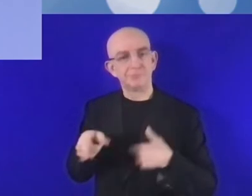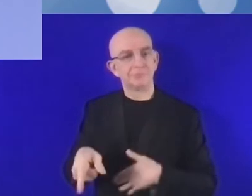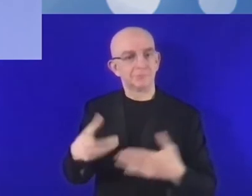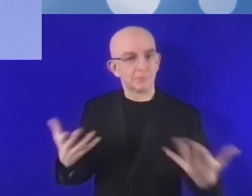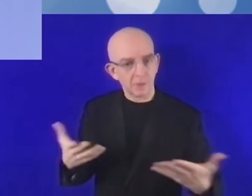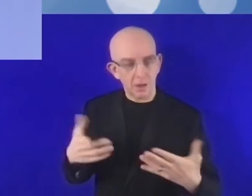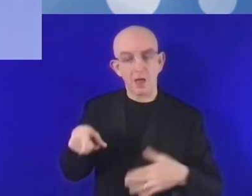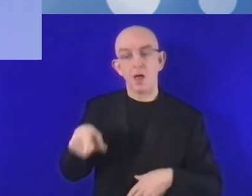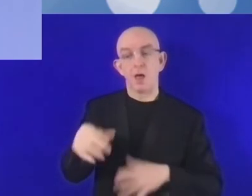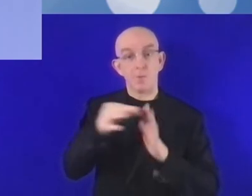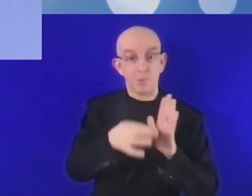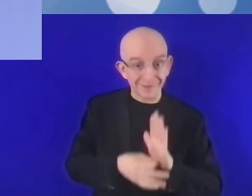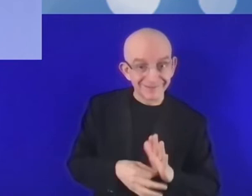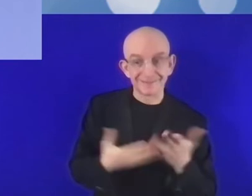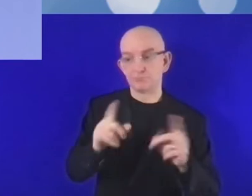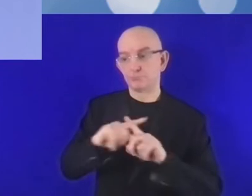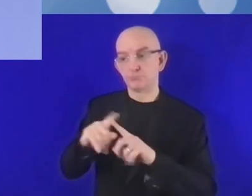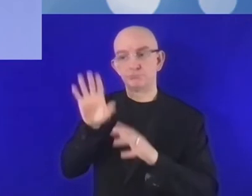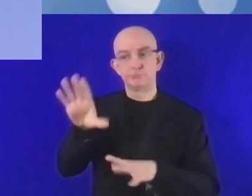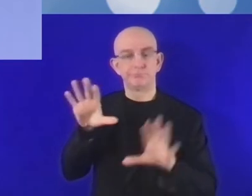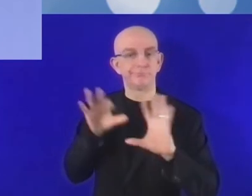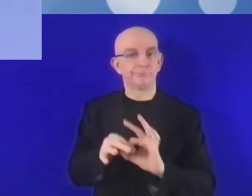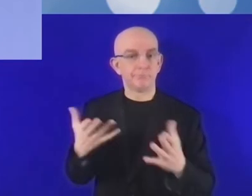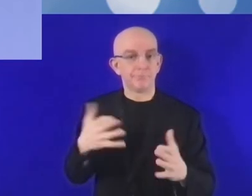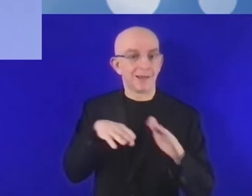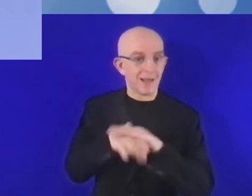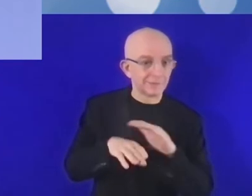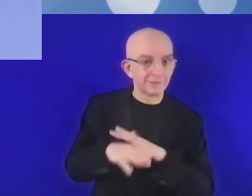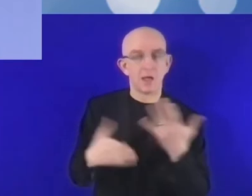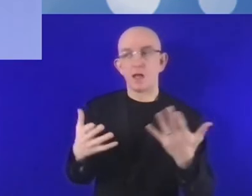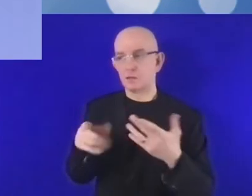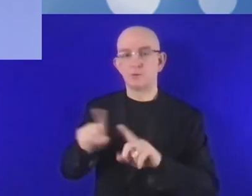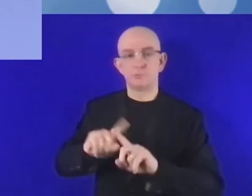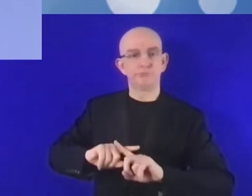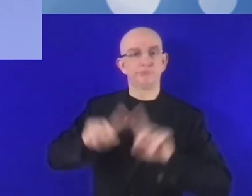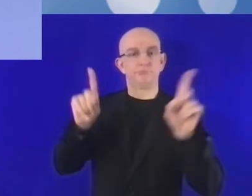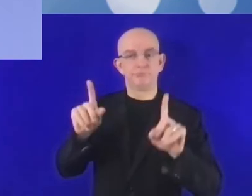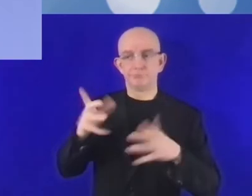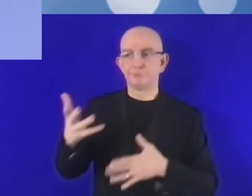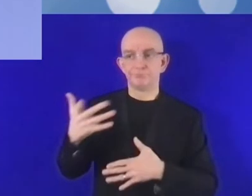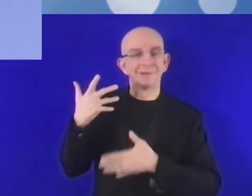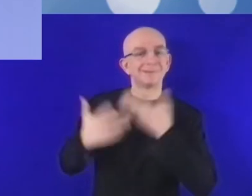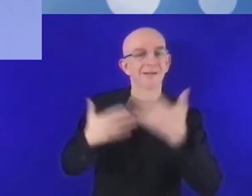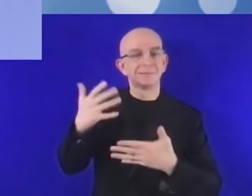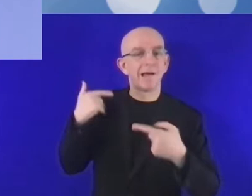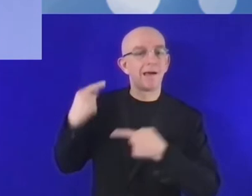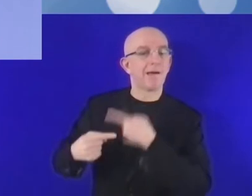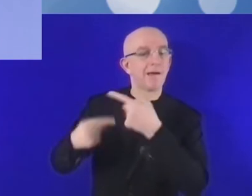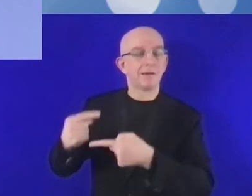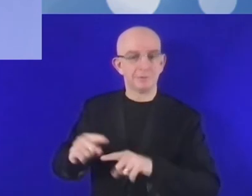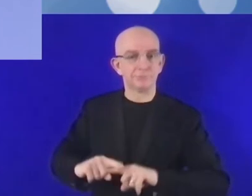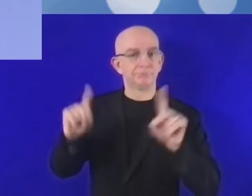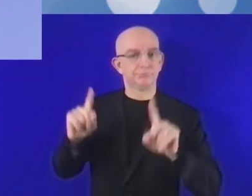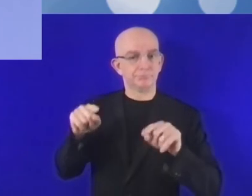government side with this we can help startups to drive innovation